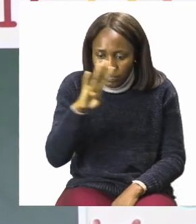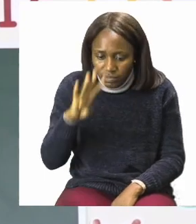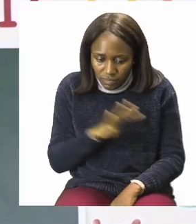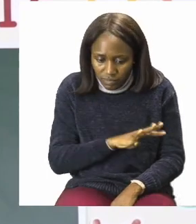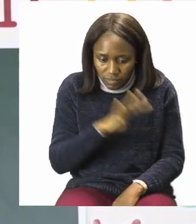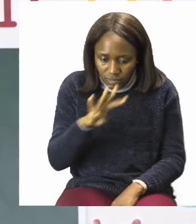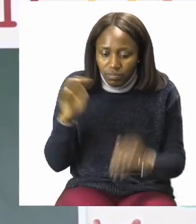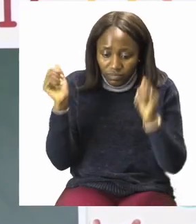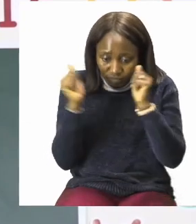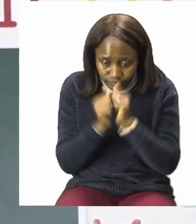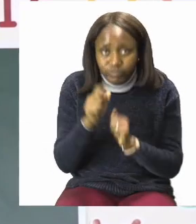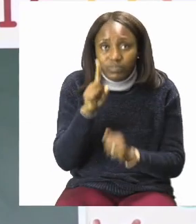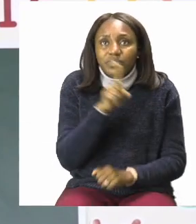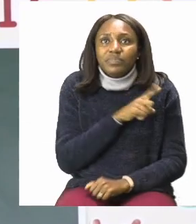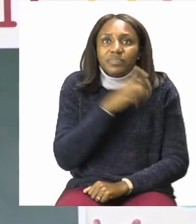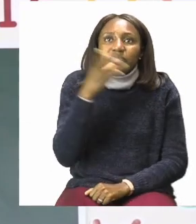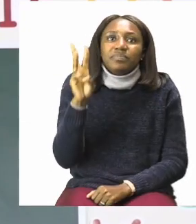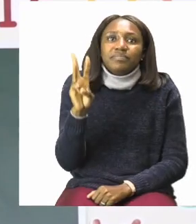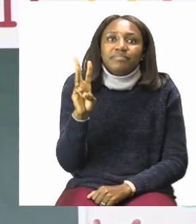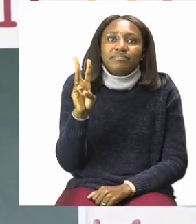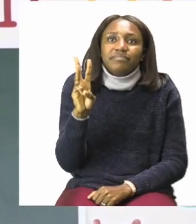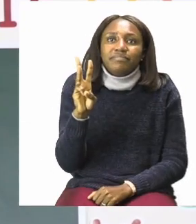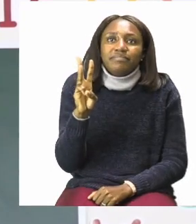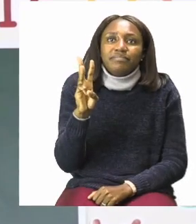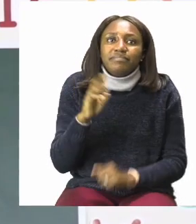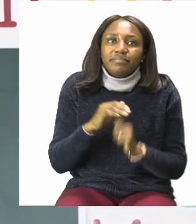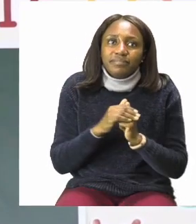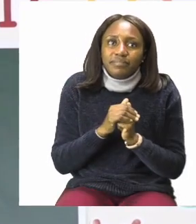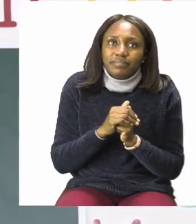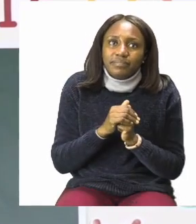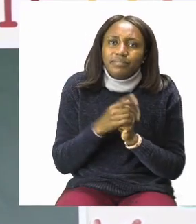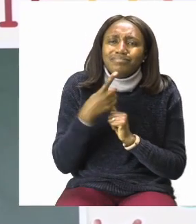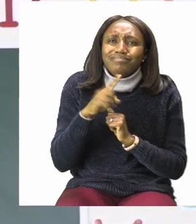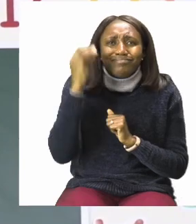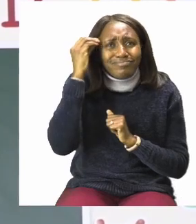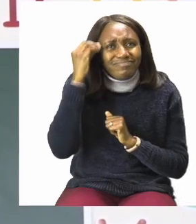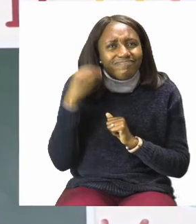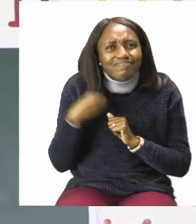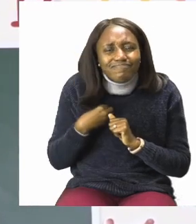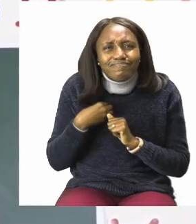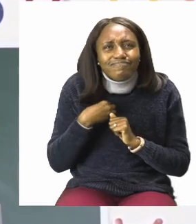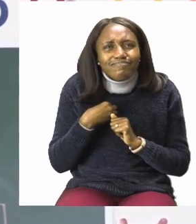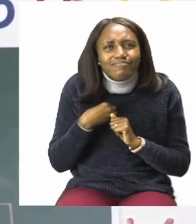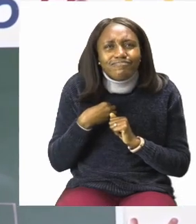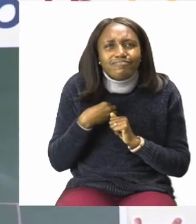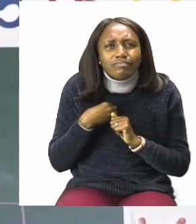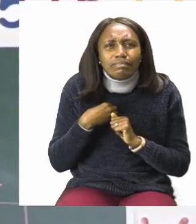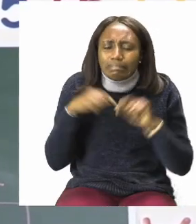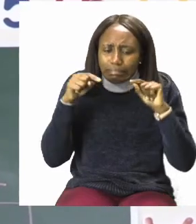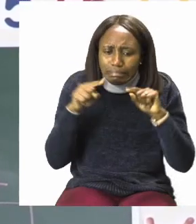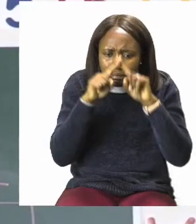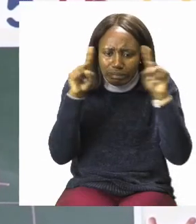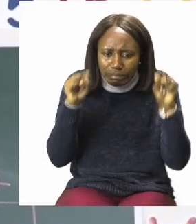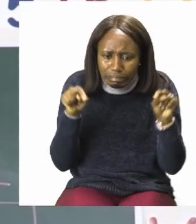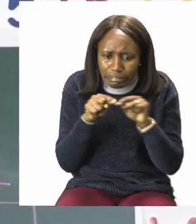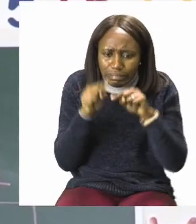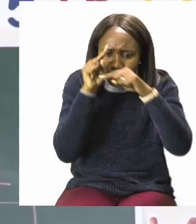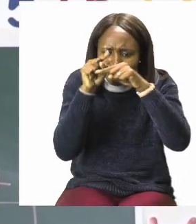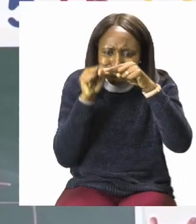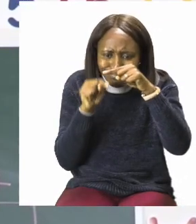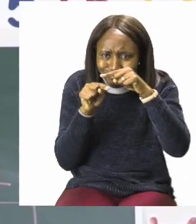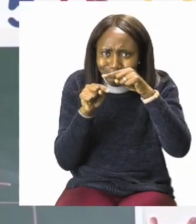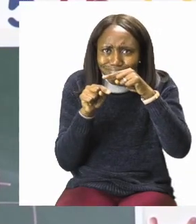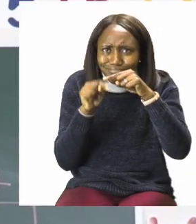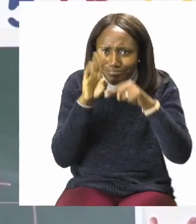everything, it makes 16. But what we don't know is that if we have dash divided